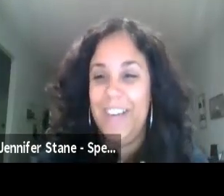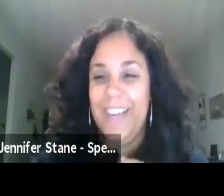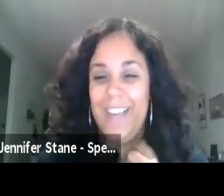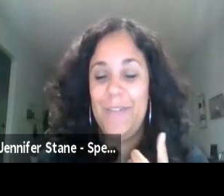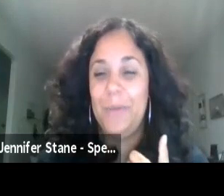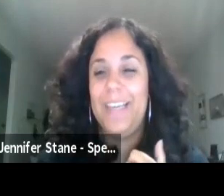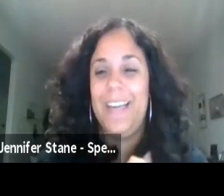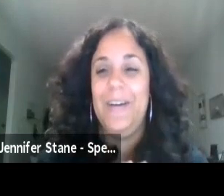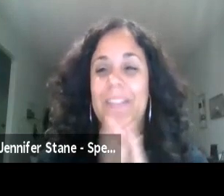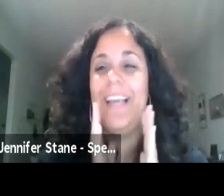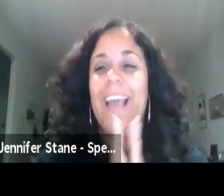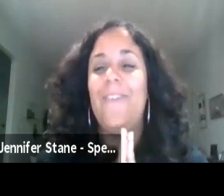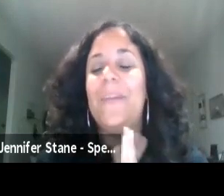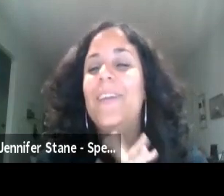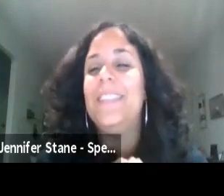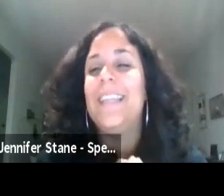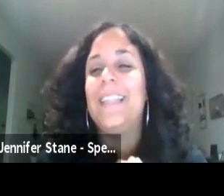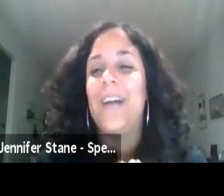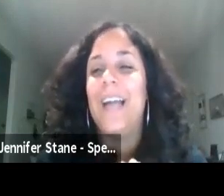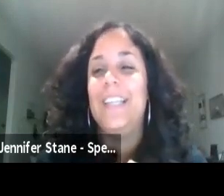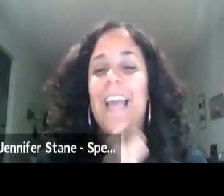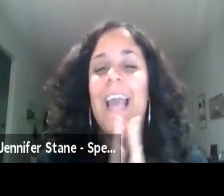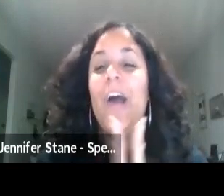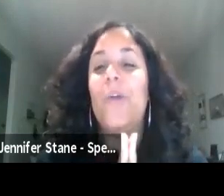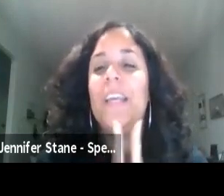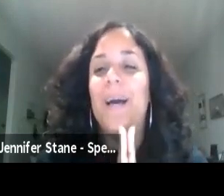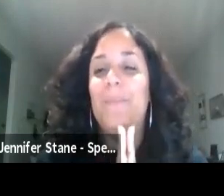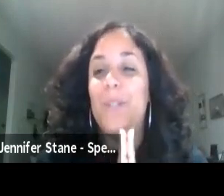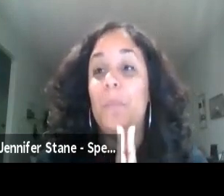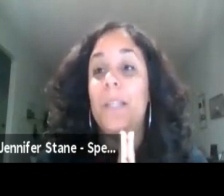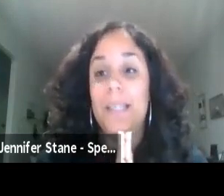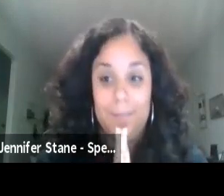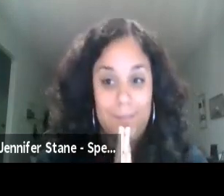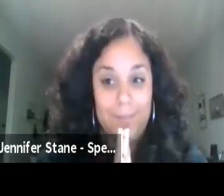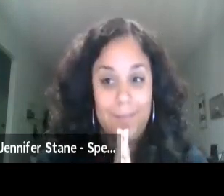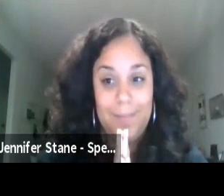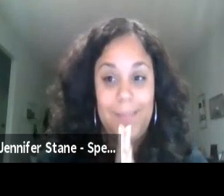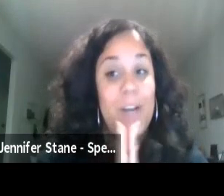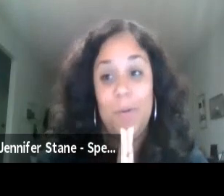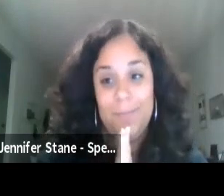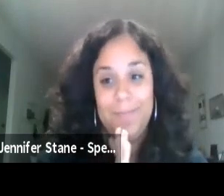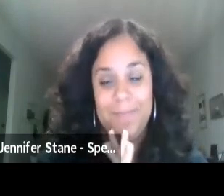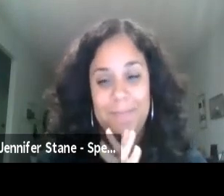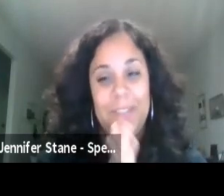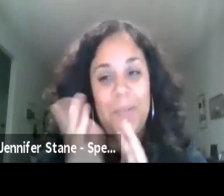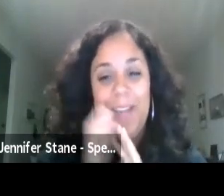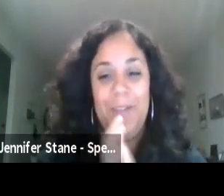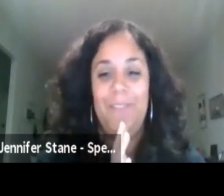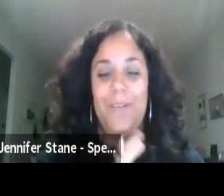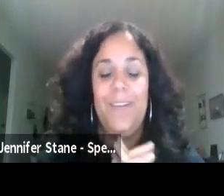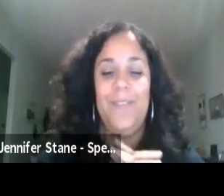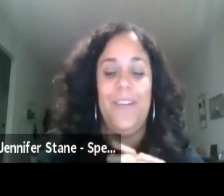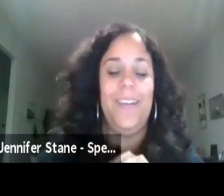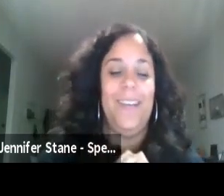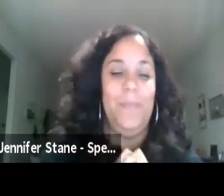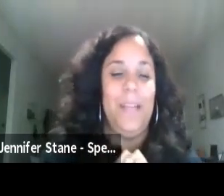nice one, Todd. Thank you. No bleeding gums. We love to say in dental hygiene, healthy gums don't bleed. They don't. So thank you, Todd,